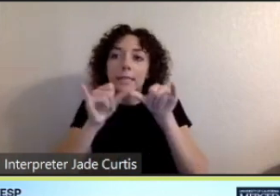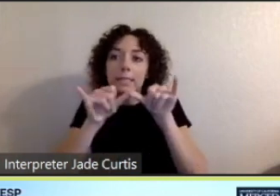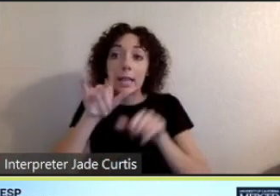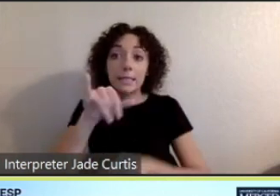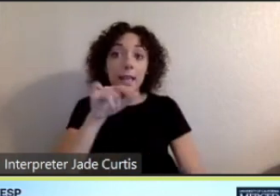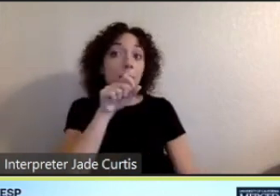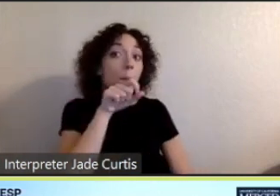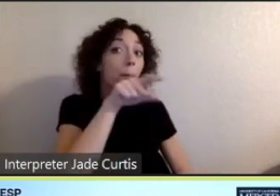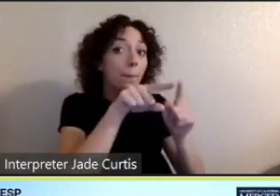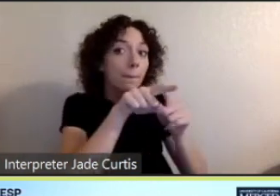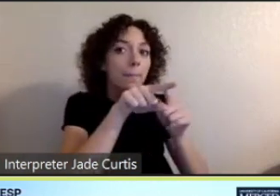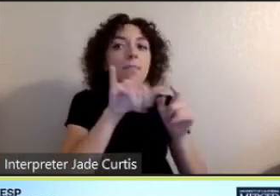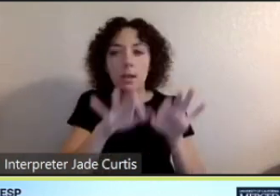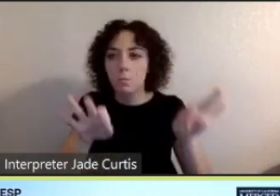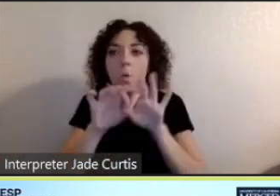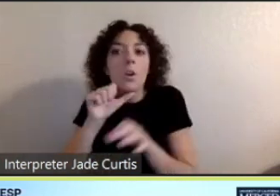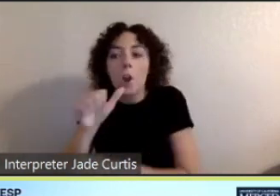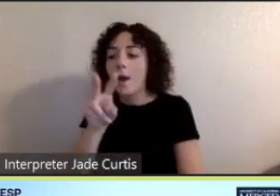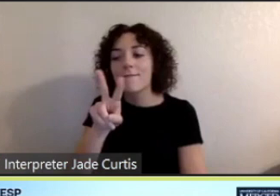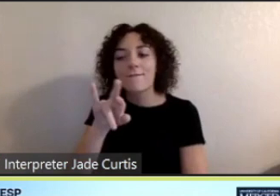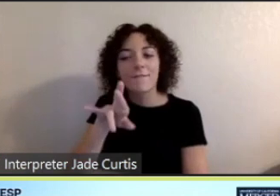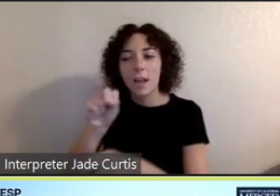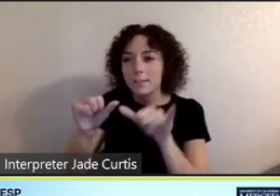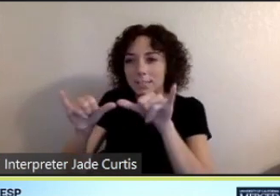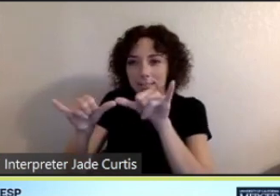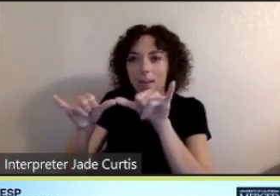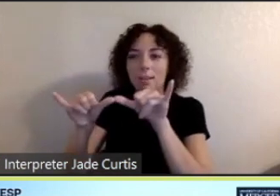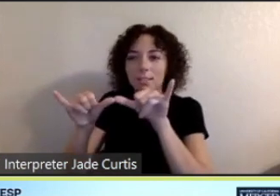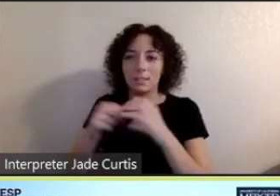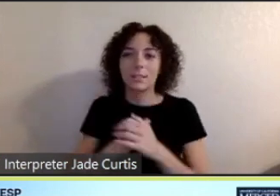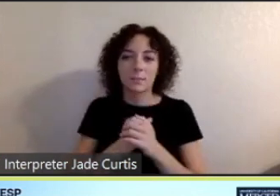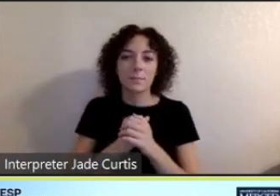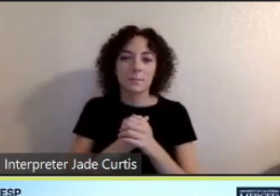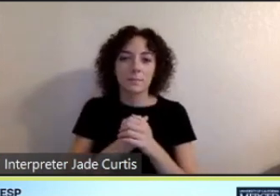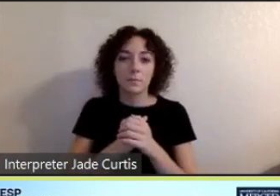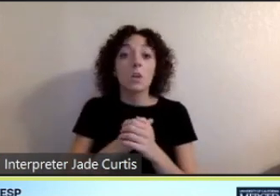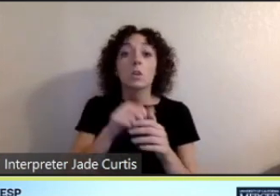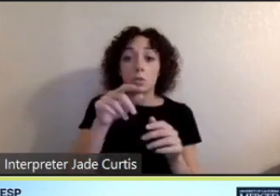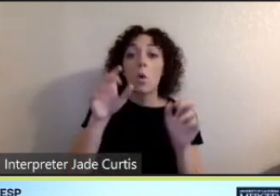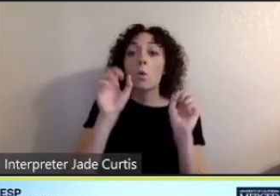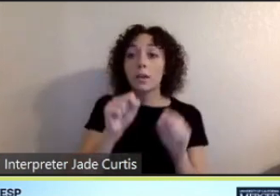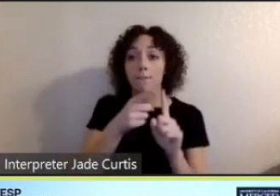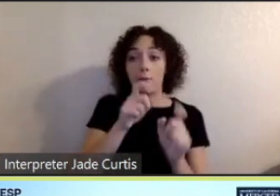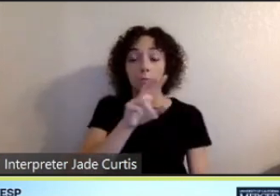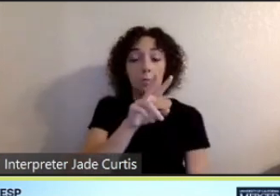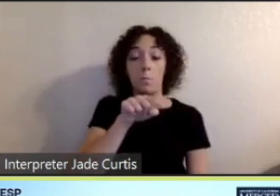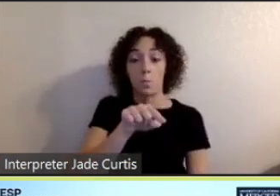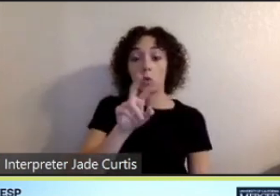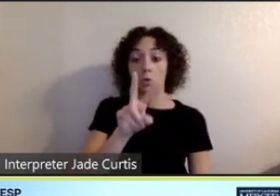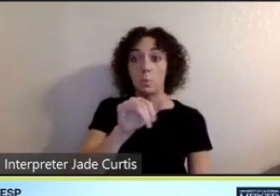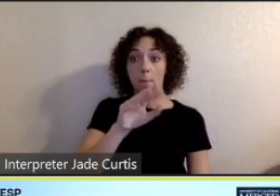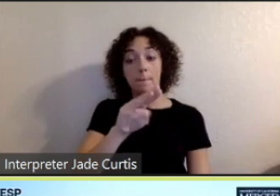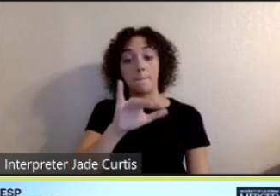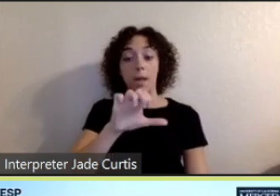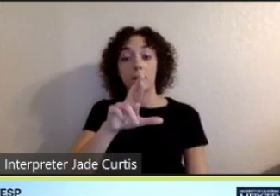itself is 0.1 microns. That respiratory fluid droplet carrying it could be anywhere from 0.2 microns to 100 microns or